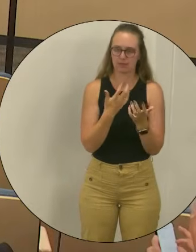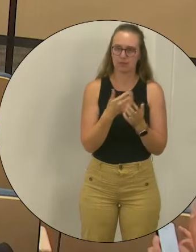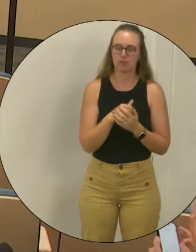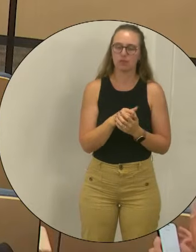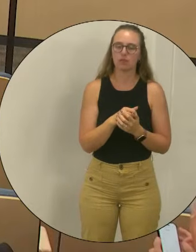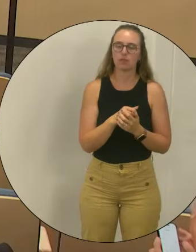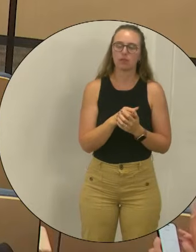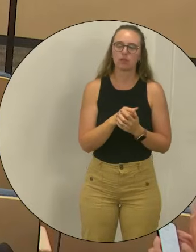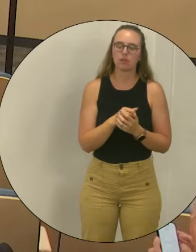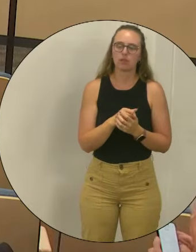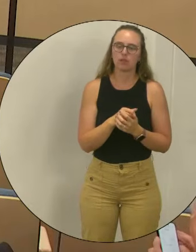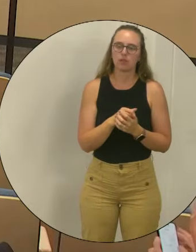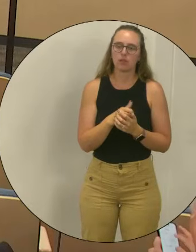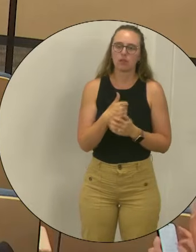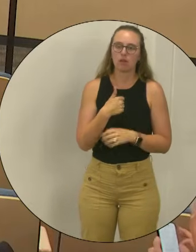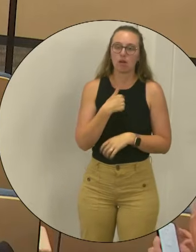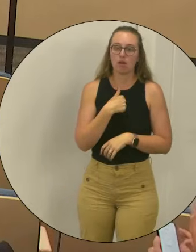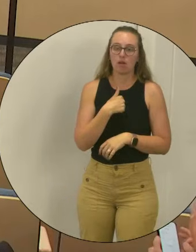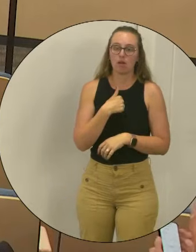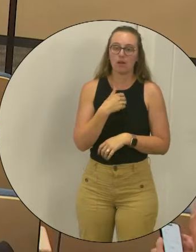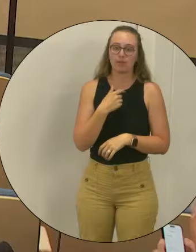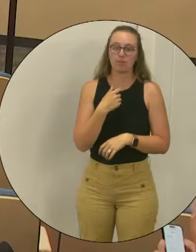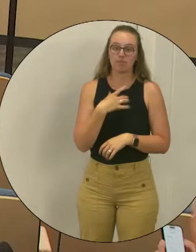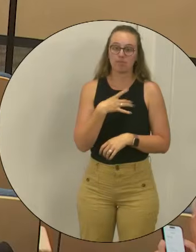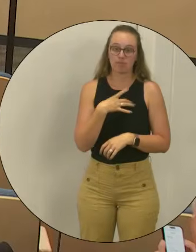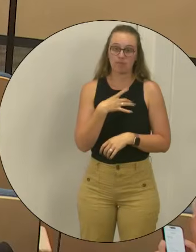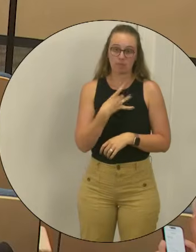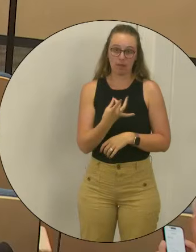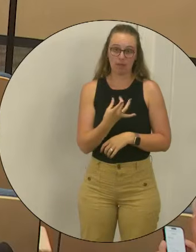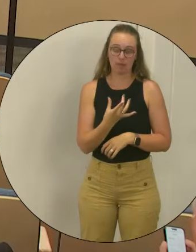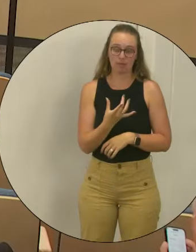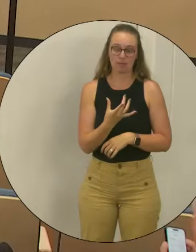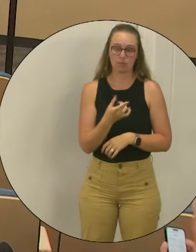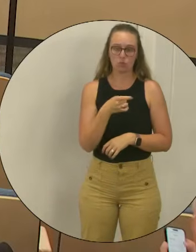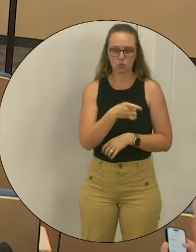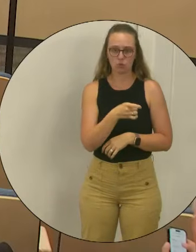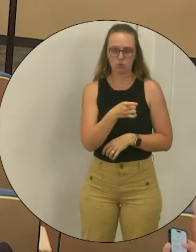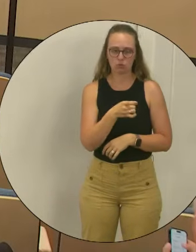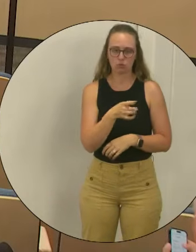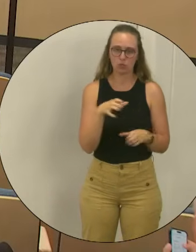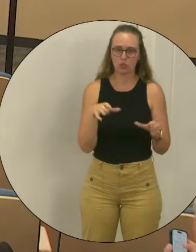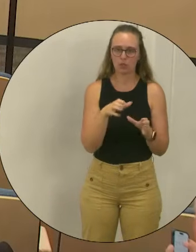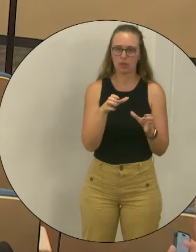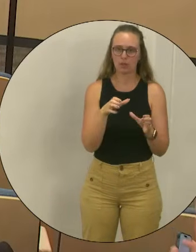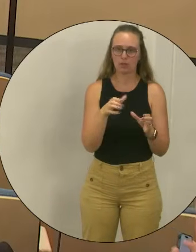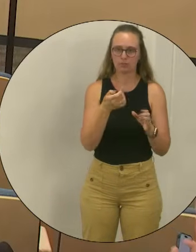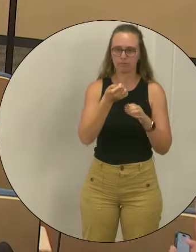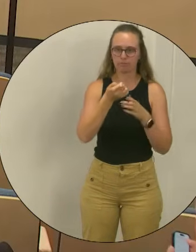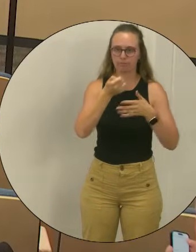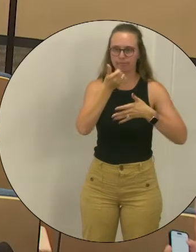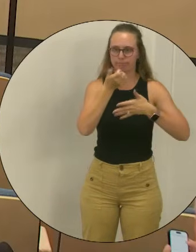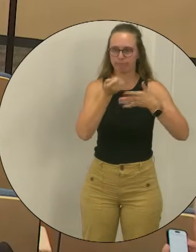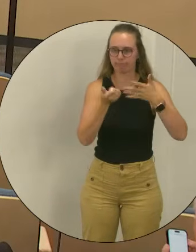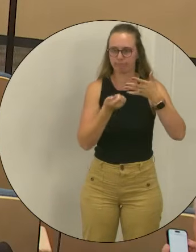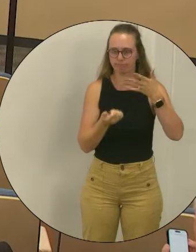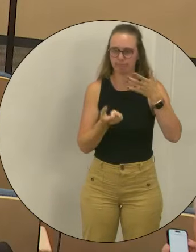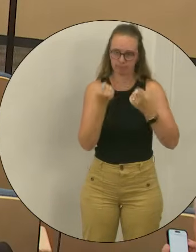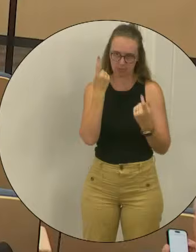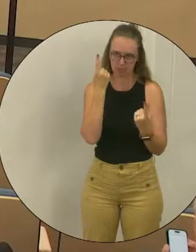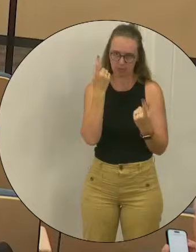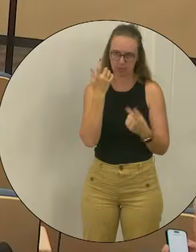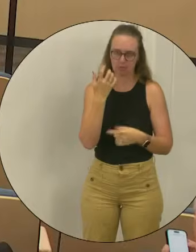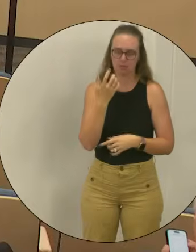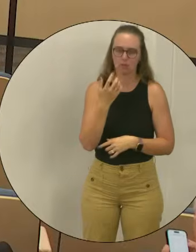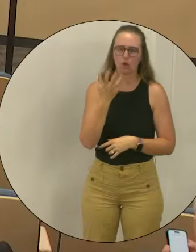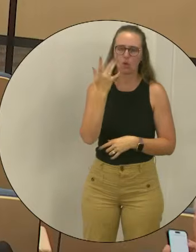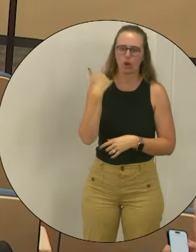And so I will say I like that we kind of are doing maybe an elimination, which makes sense,